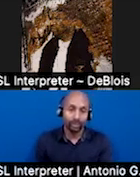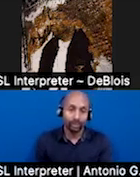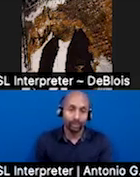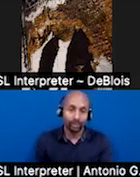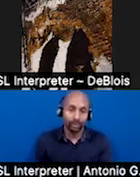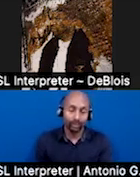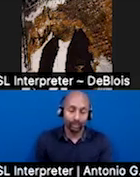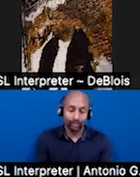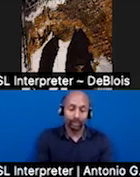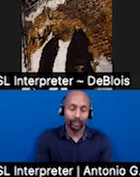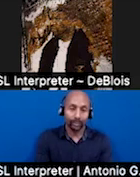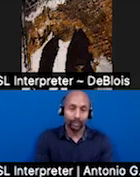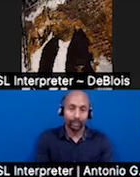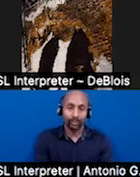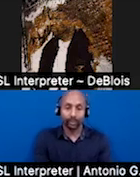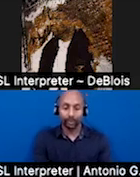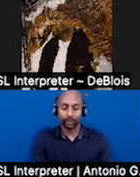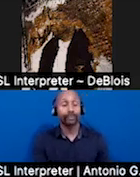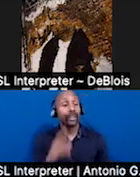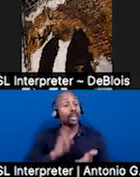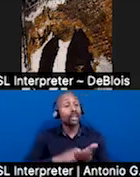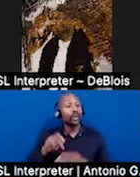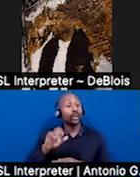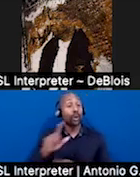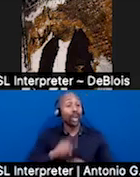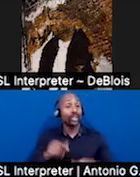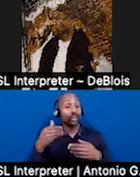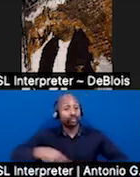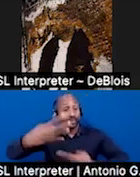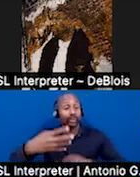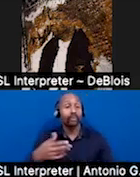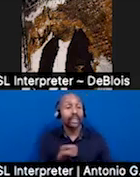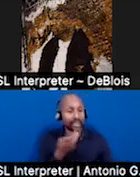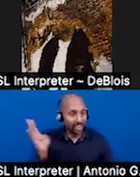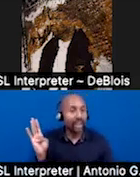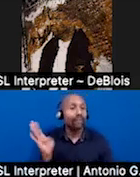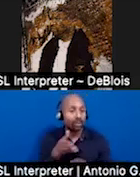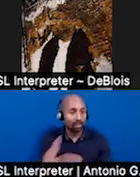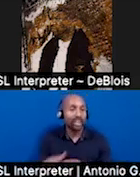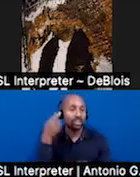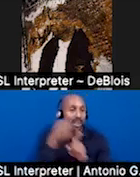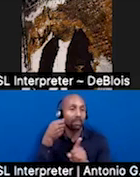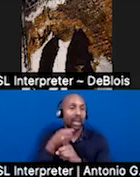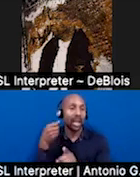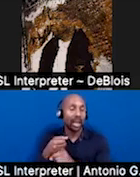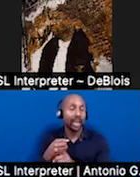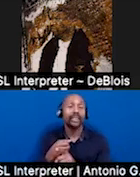several factors seem to pose some of the biggest barriers to digital equity in the experience of our